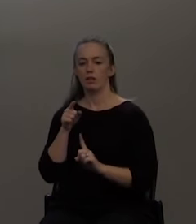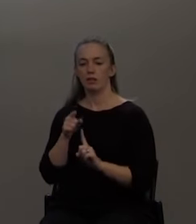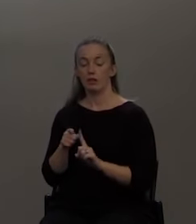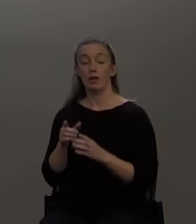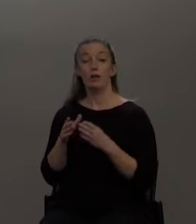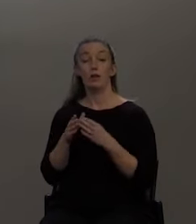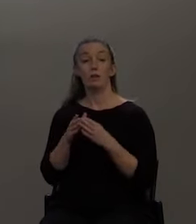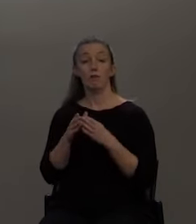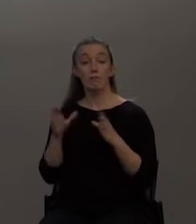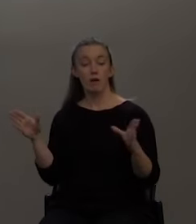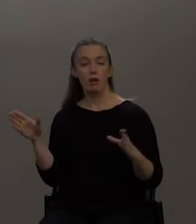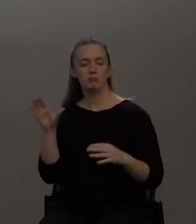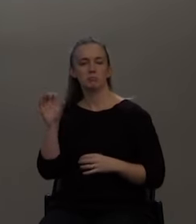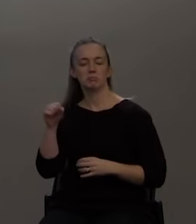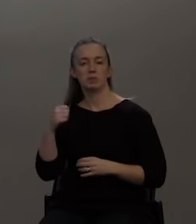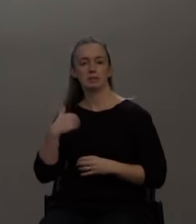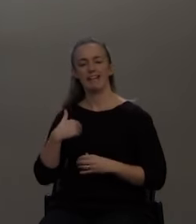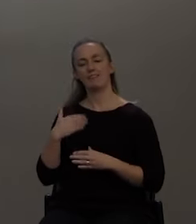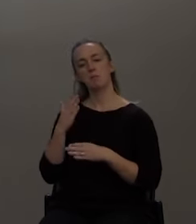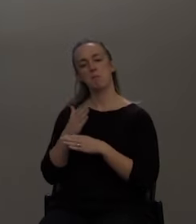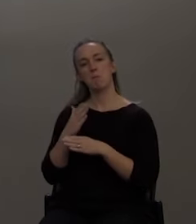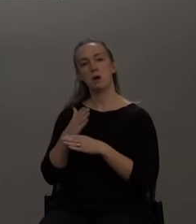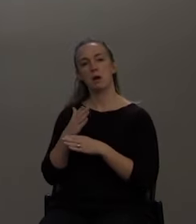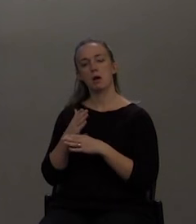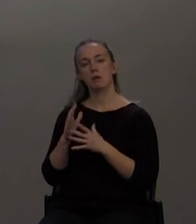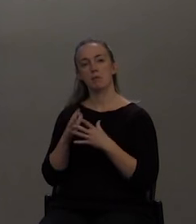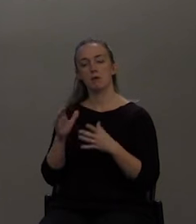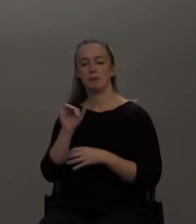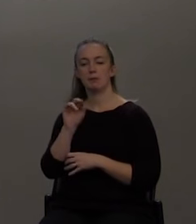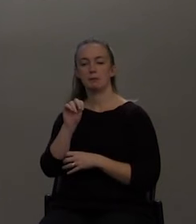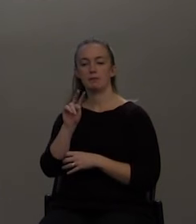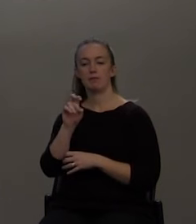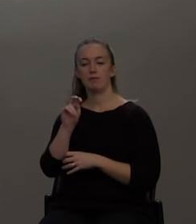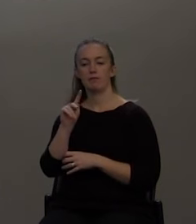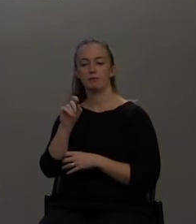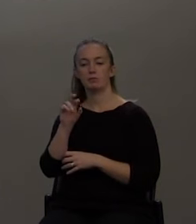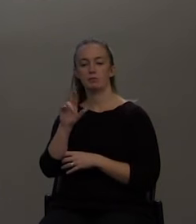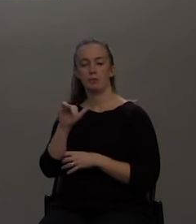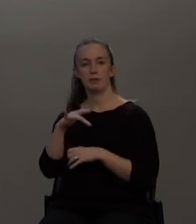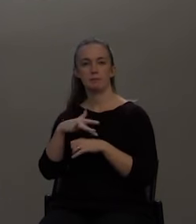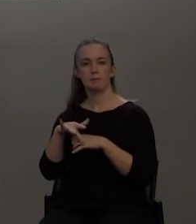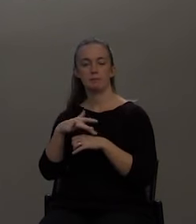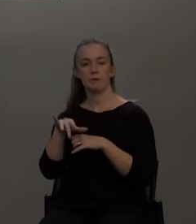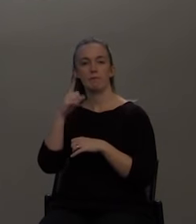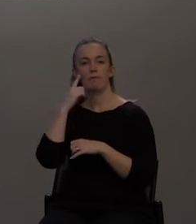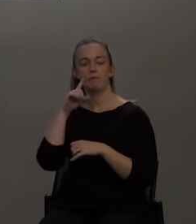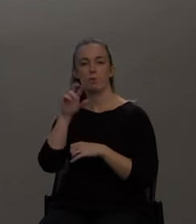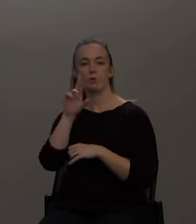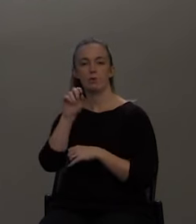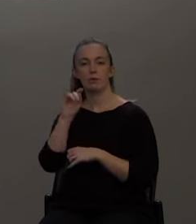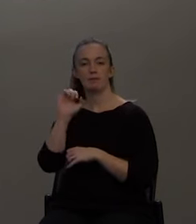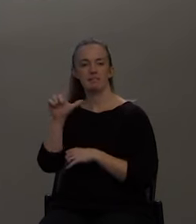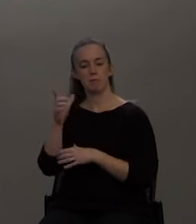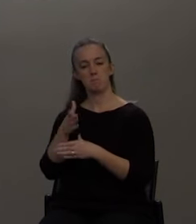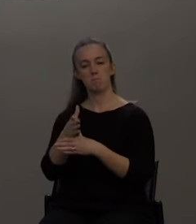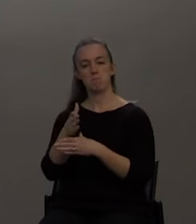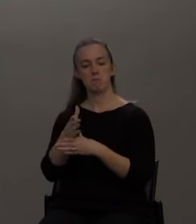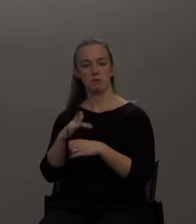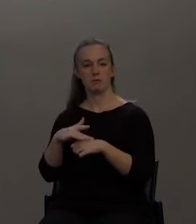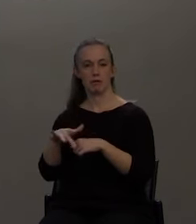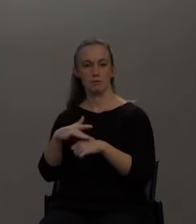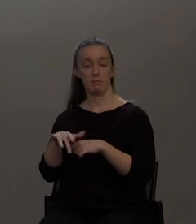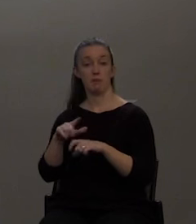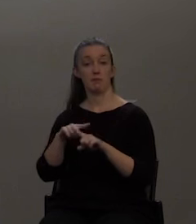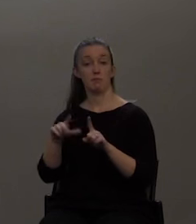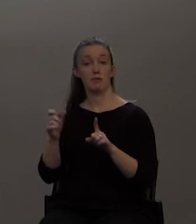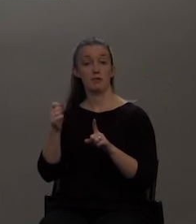overall, there's a moderate amount of inventory in for retail. But the reality is that